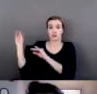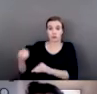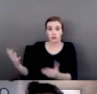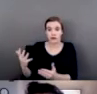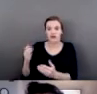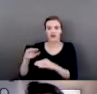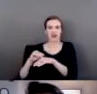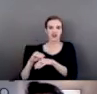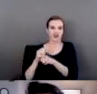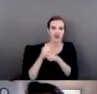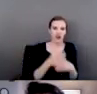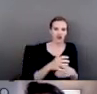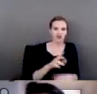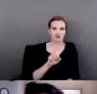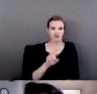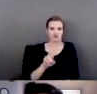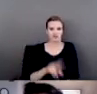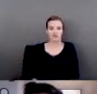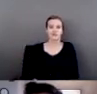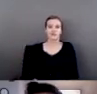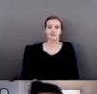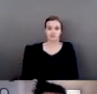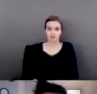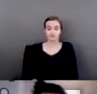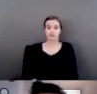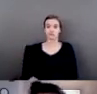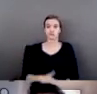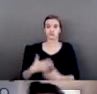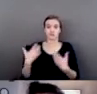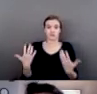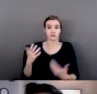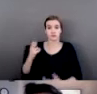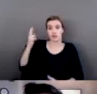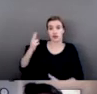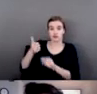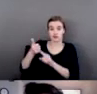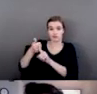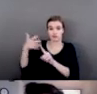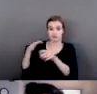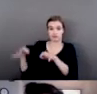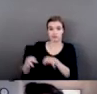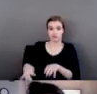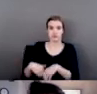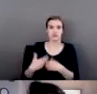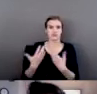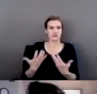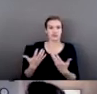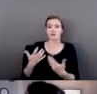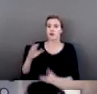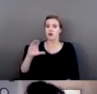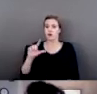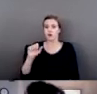So historical context, colonization happened hundreds of years ago. How is this still relevant present